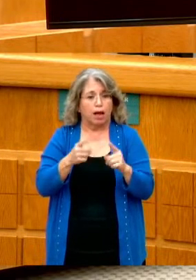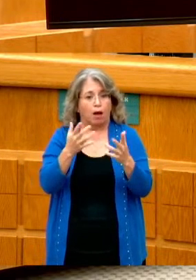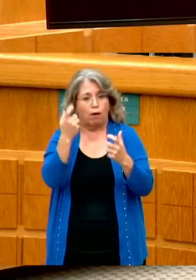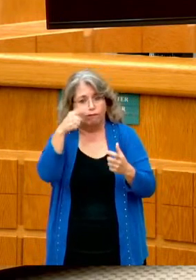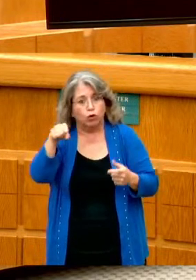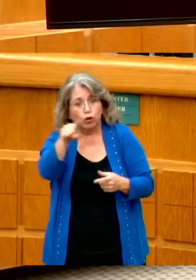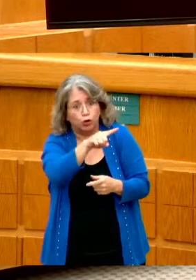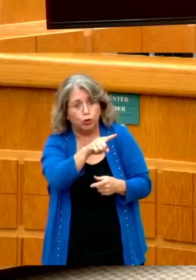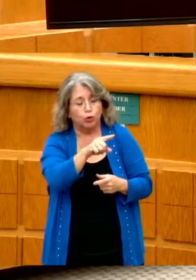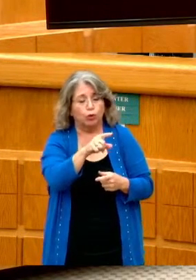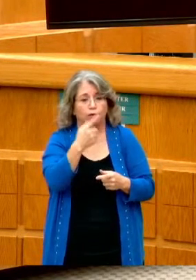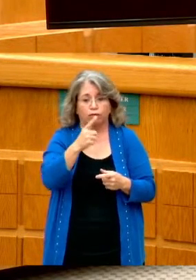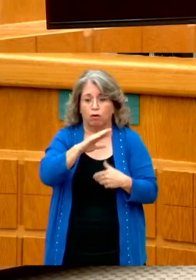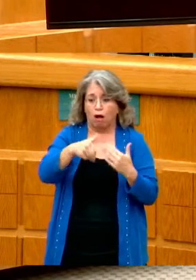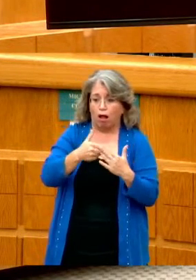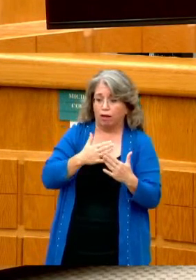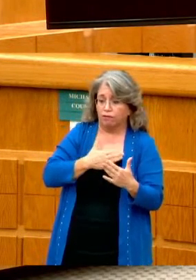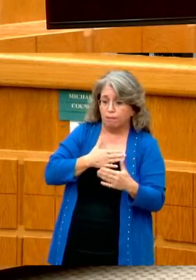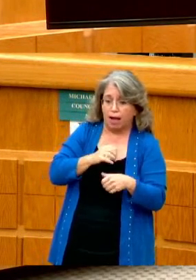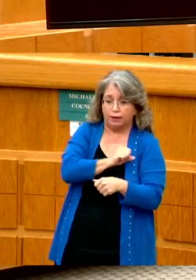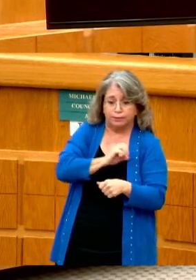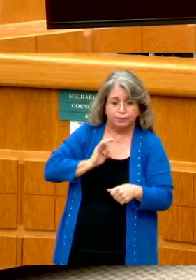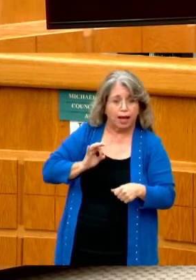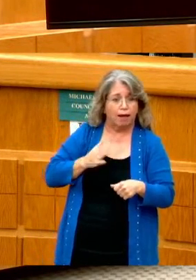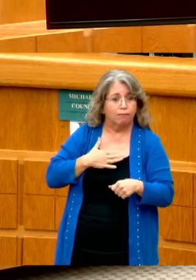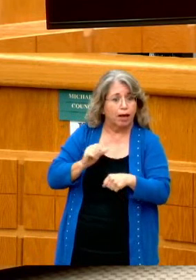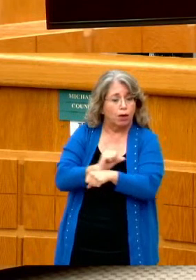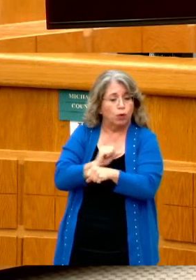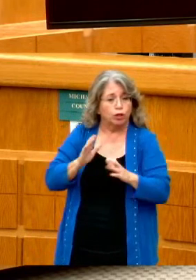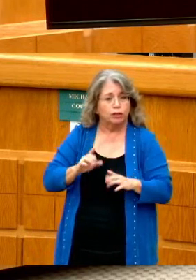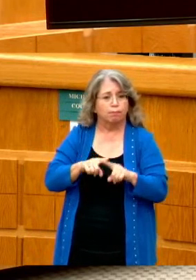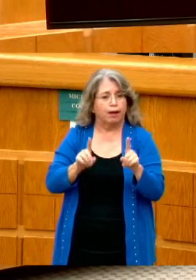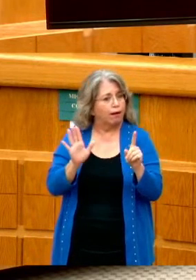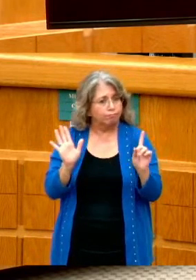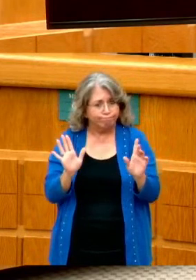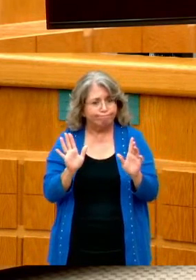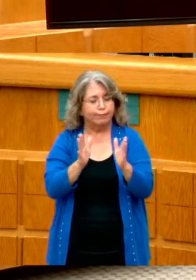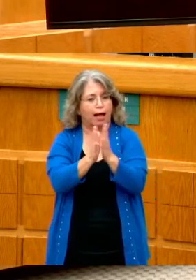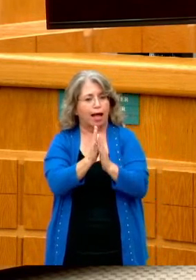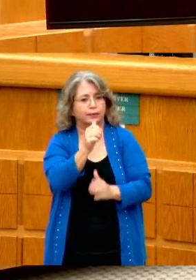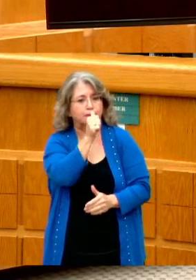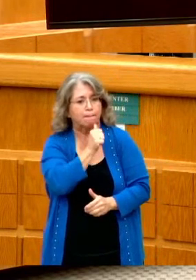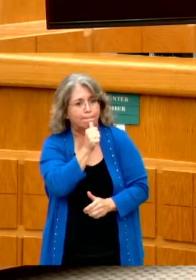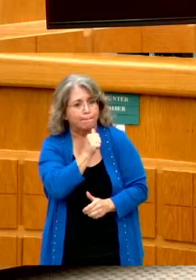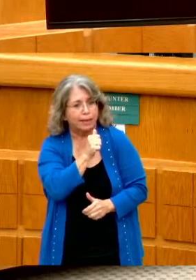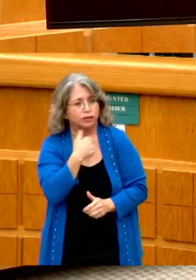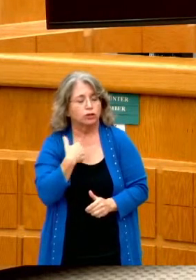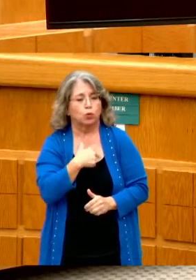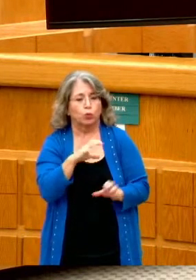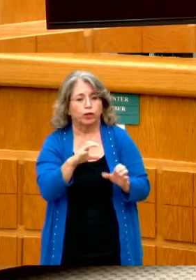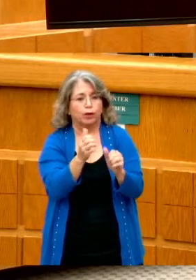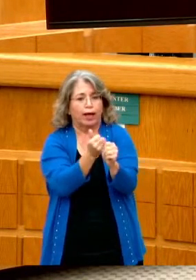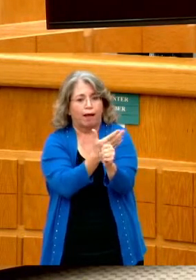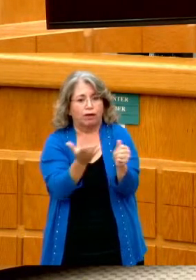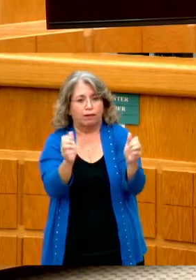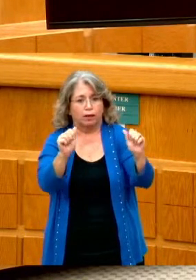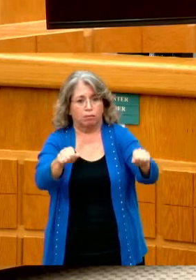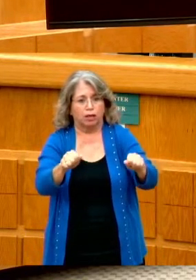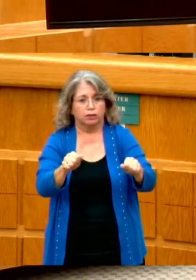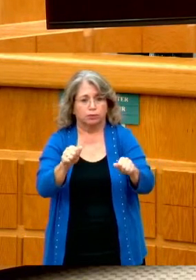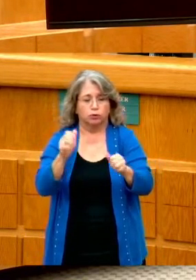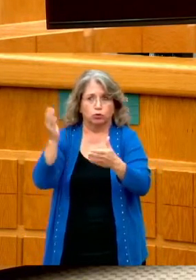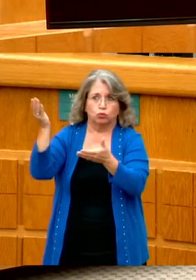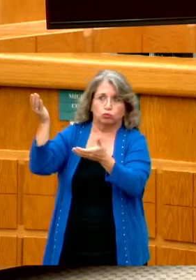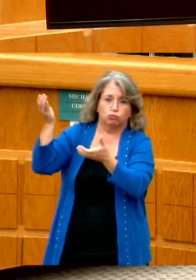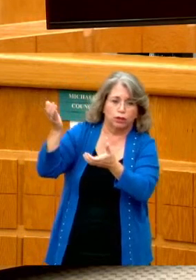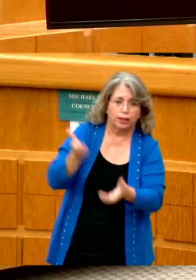everybody I work with, but I'm going to ask for your patience because we're doing everything we can to get it to our county as soon